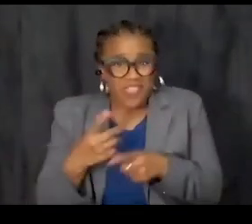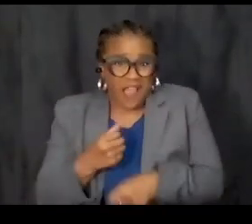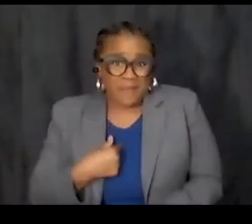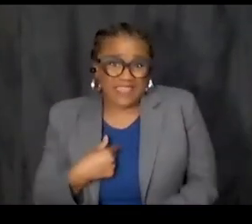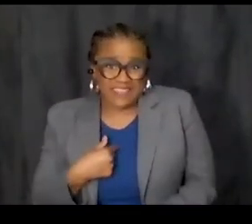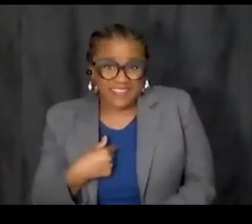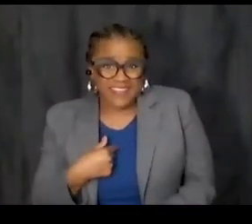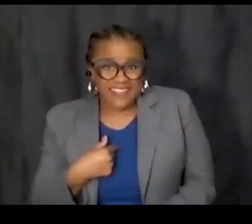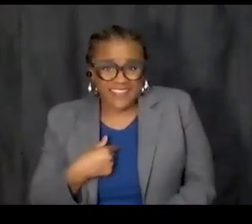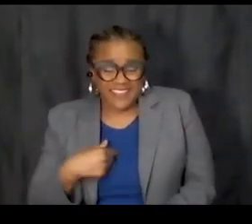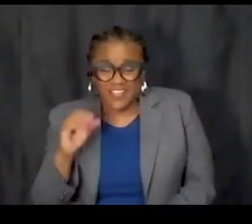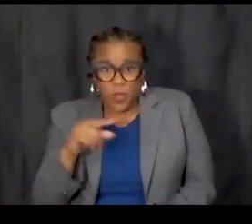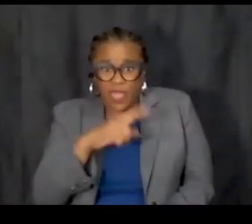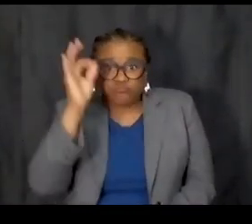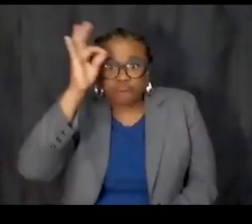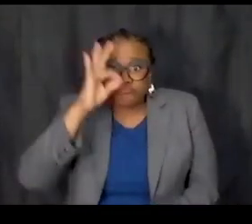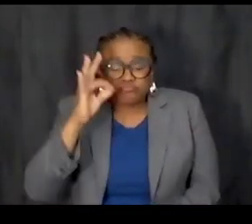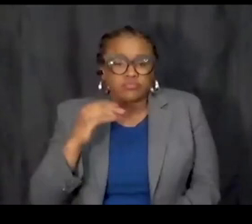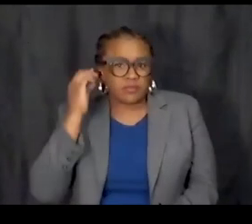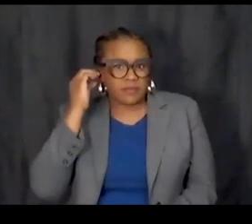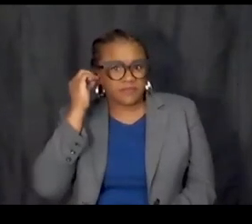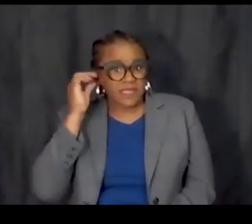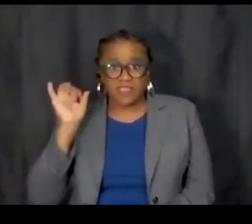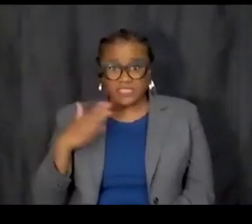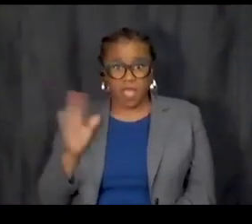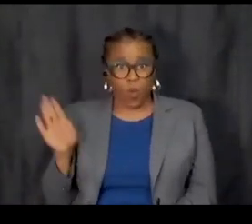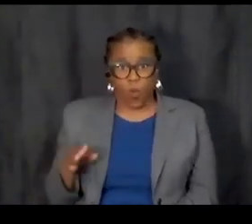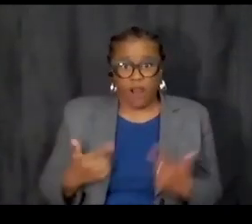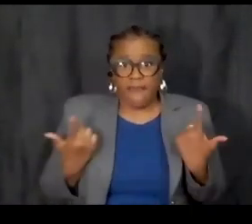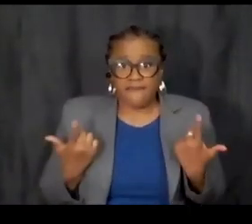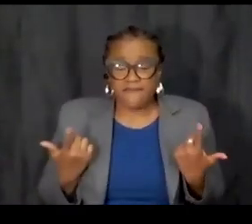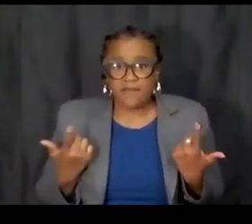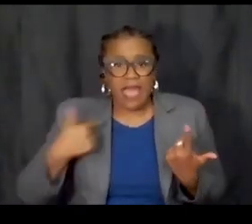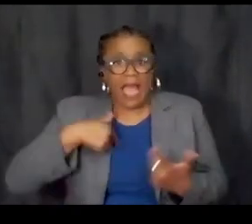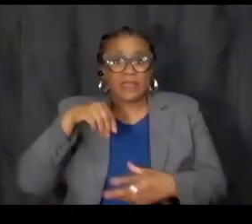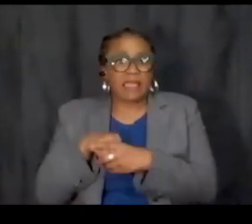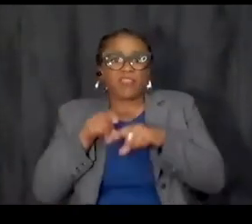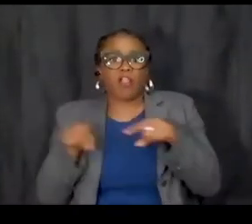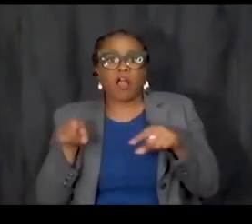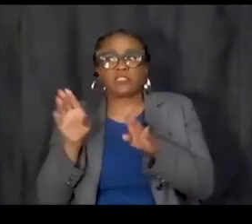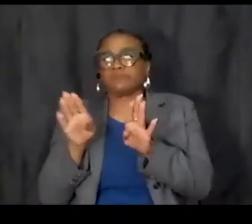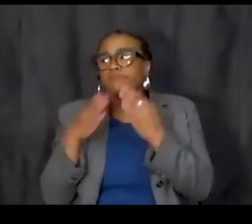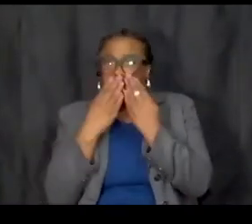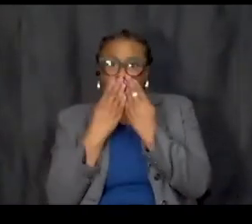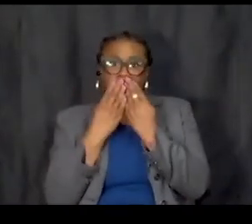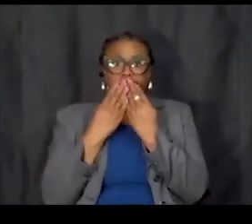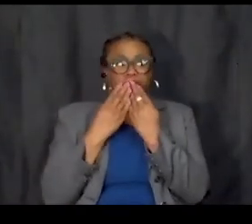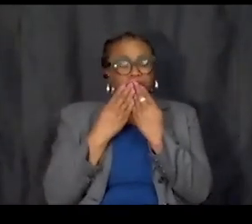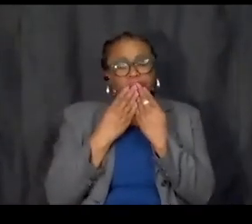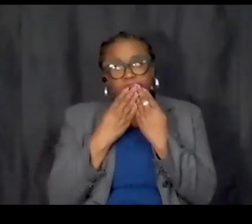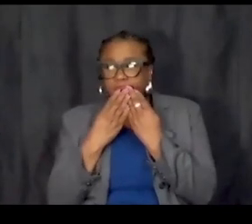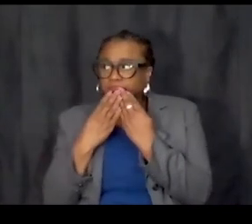And that's been my whole life. I've been in the closet, you know, about most of the things other than my physical, you